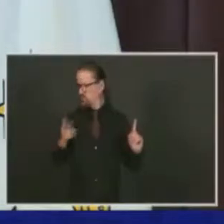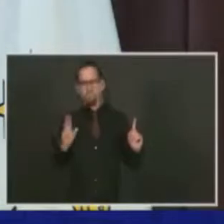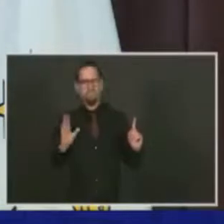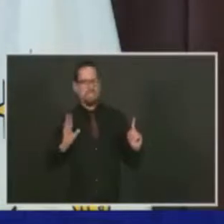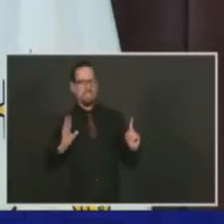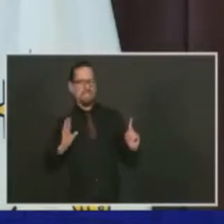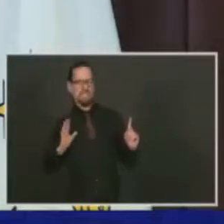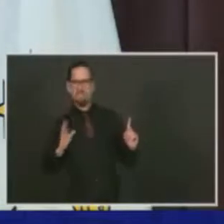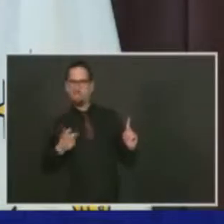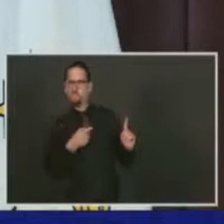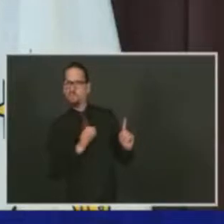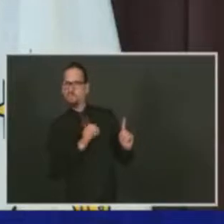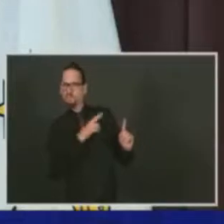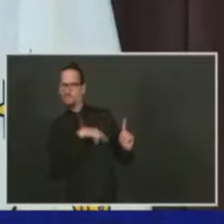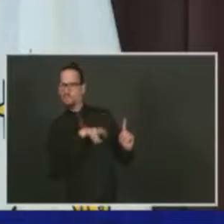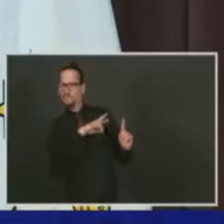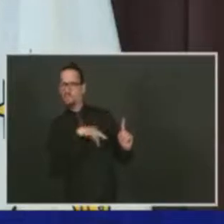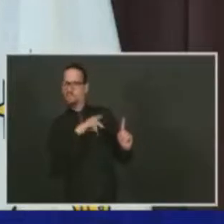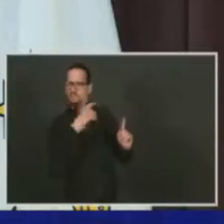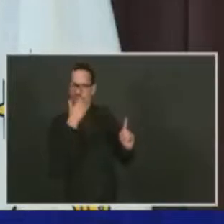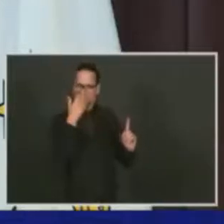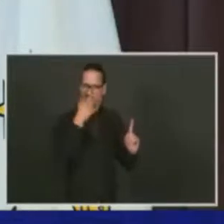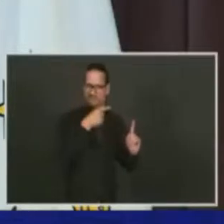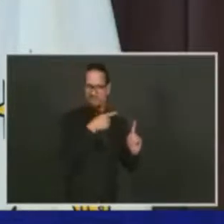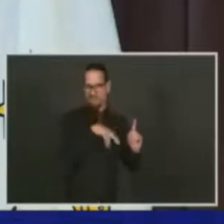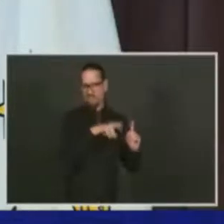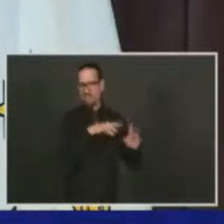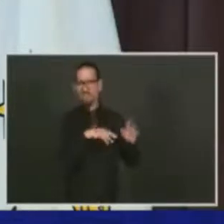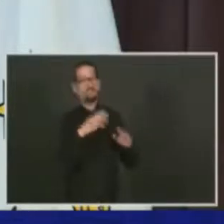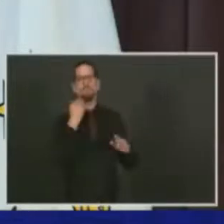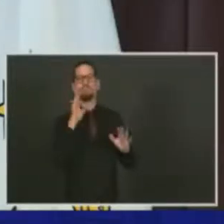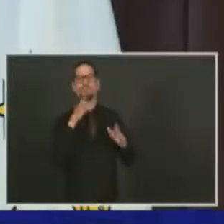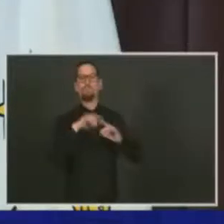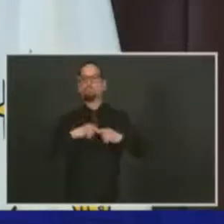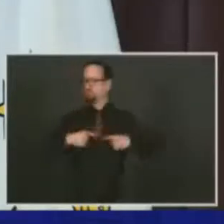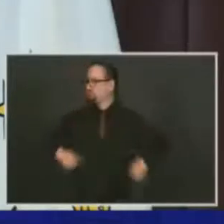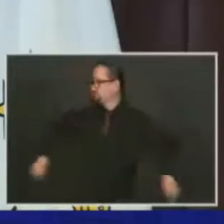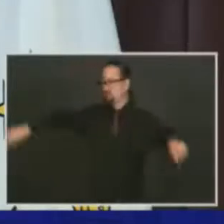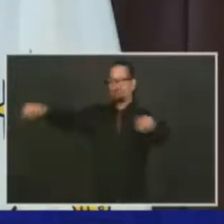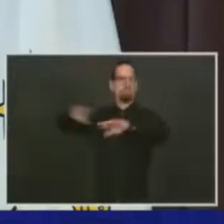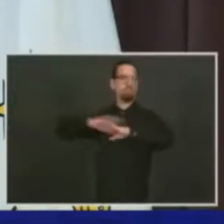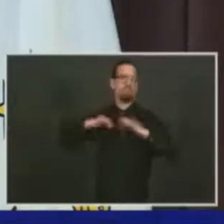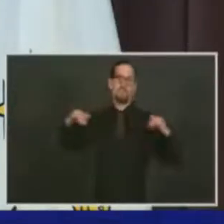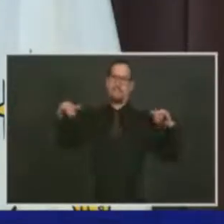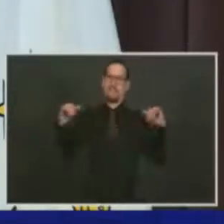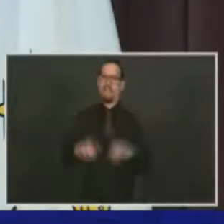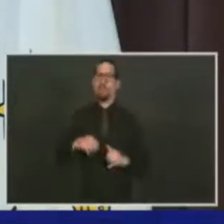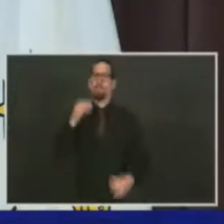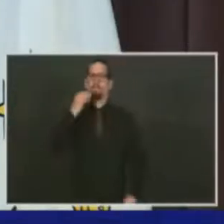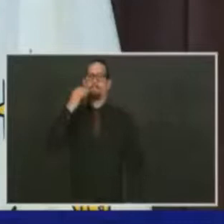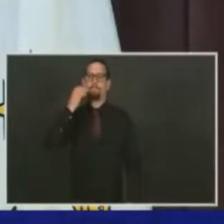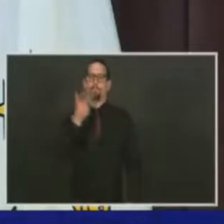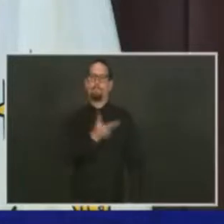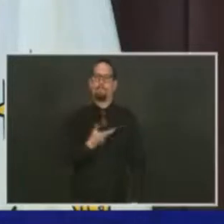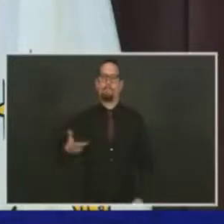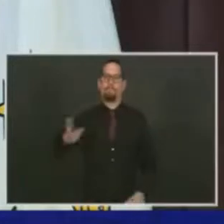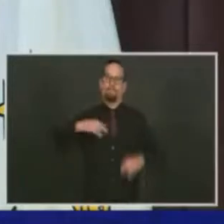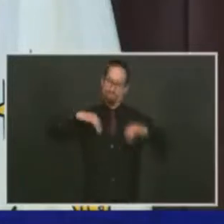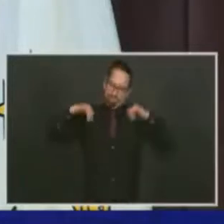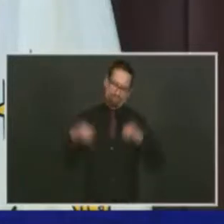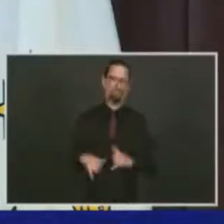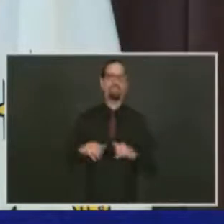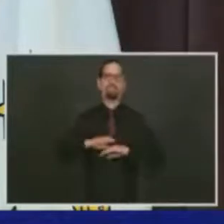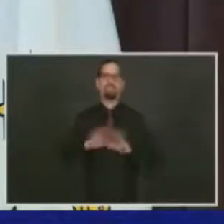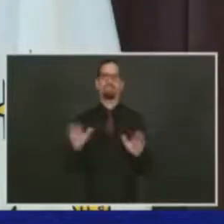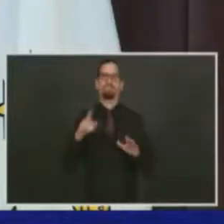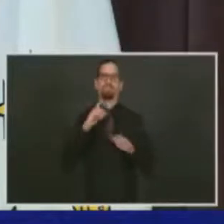taste, everyone in that household should stay home until there's a better understanding of what's going on. That's a way to